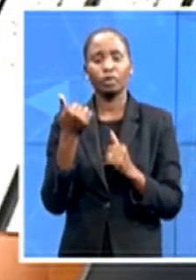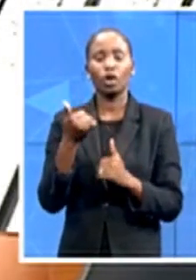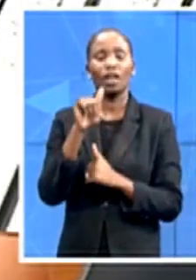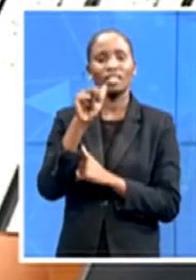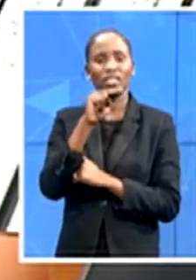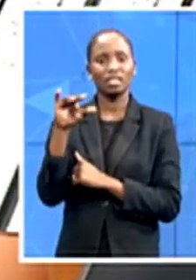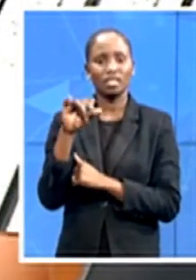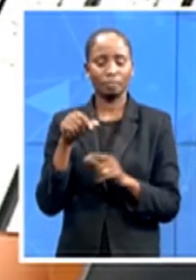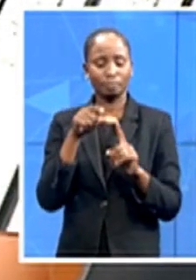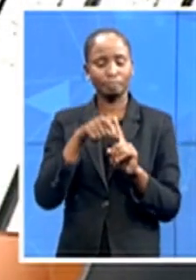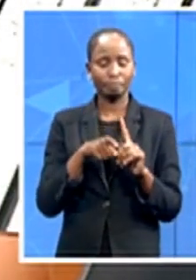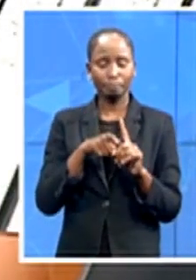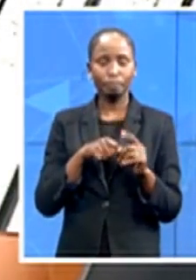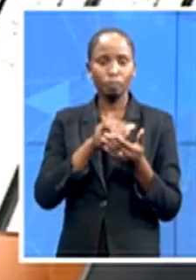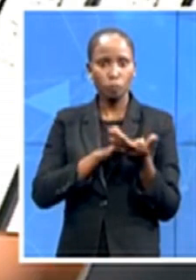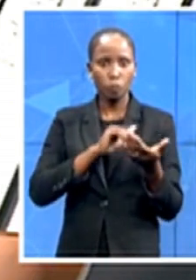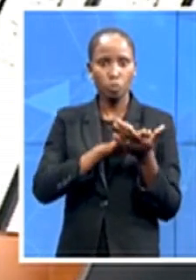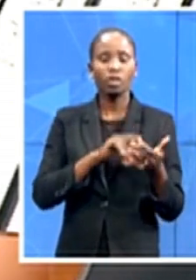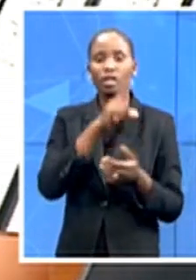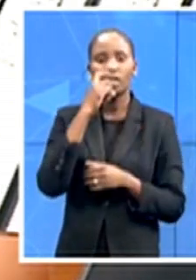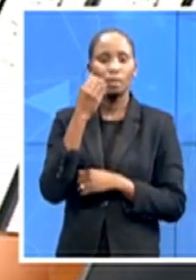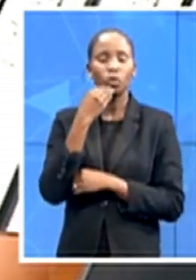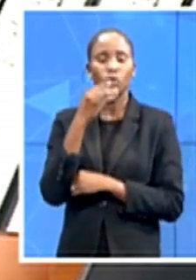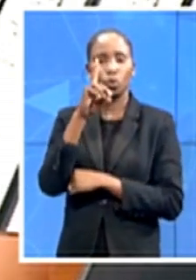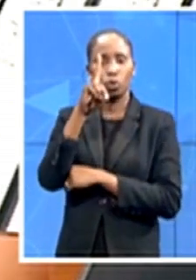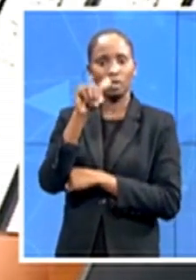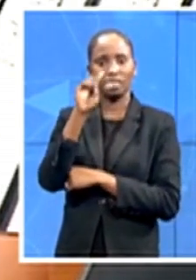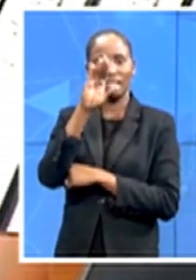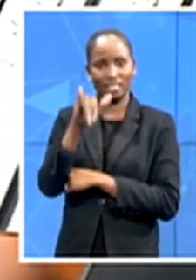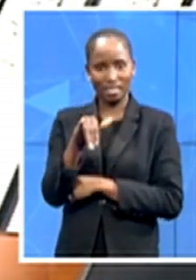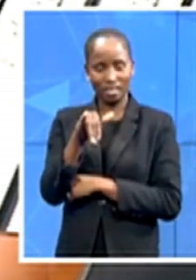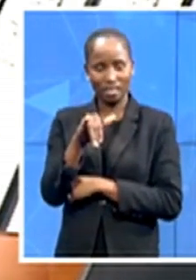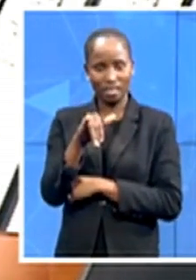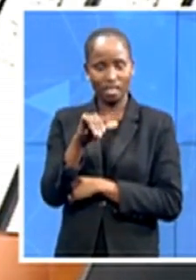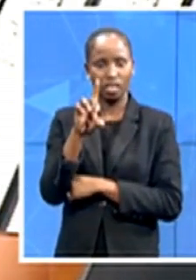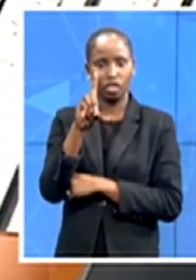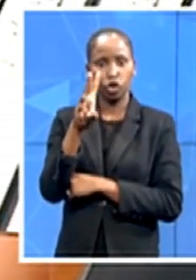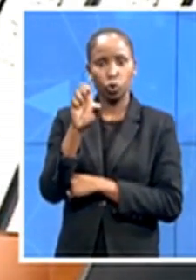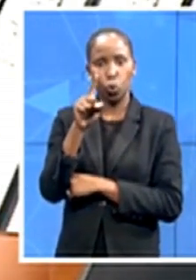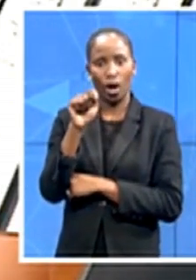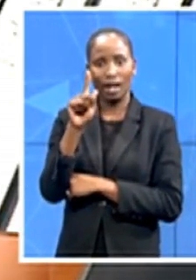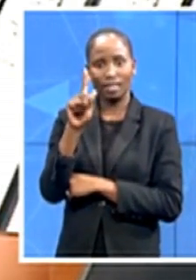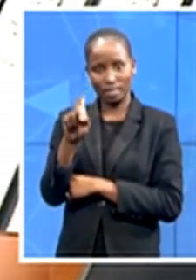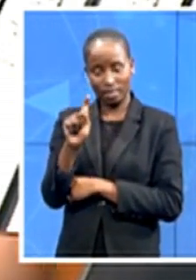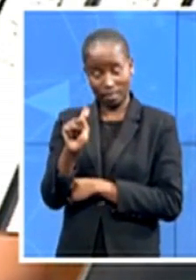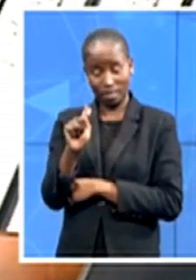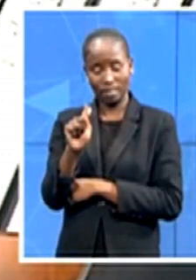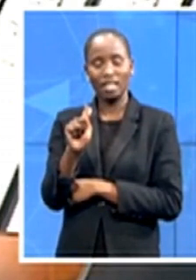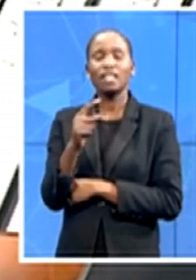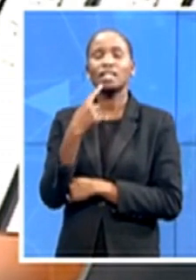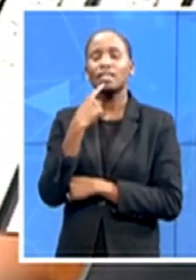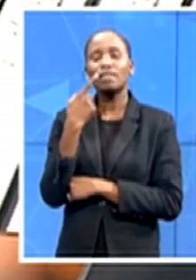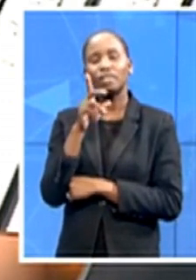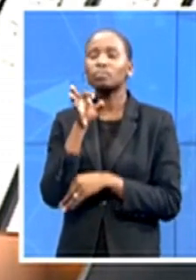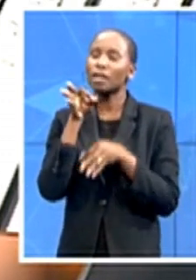Duarte, and indicated in a meeting with her that this is what had happened, and I was now really